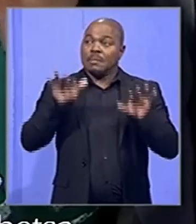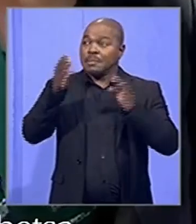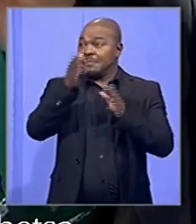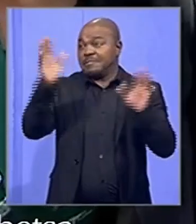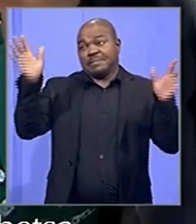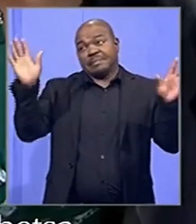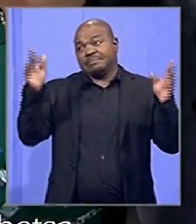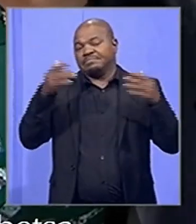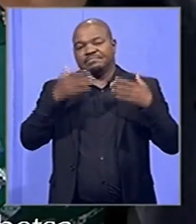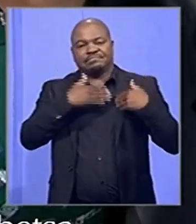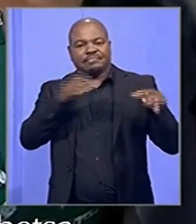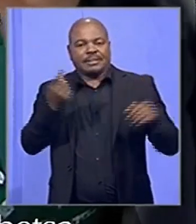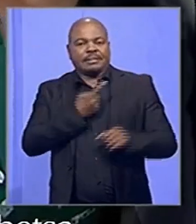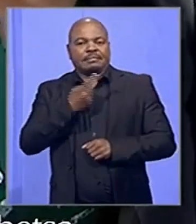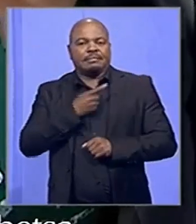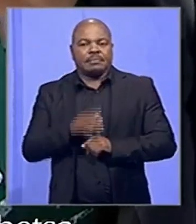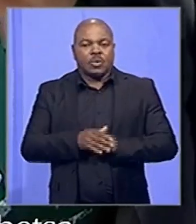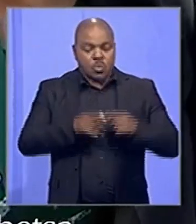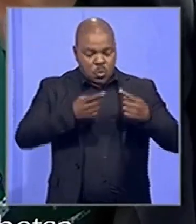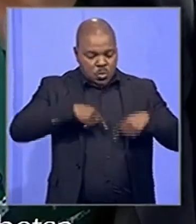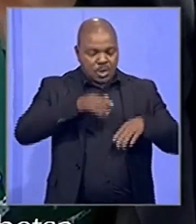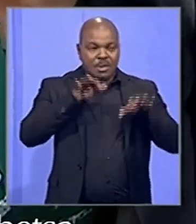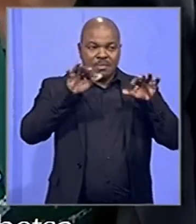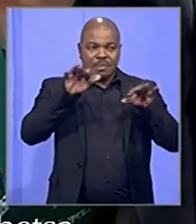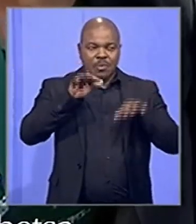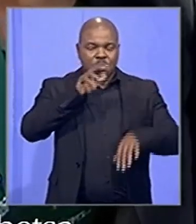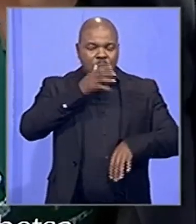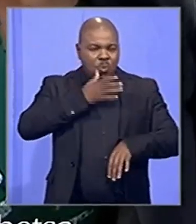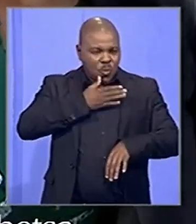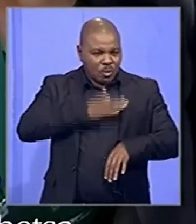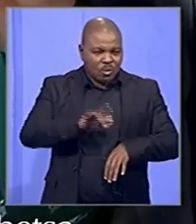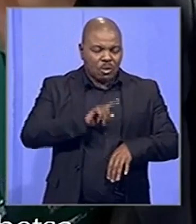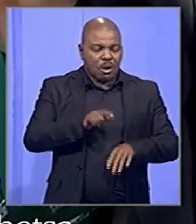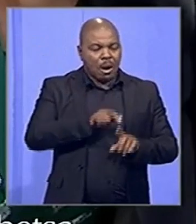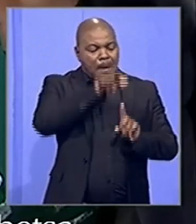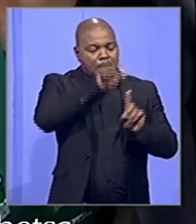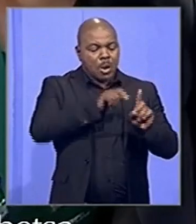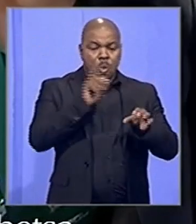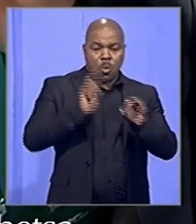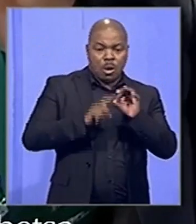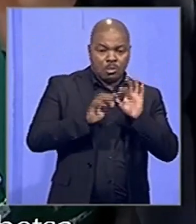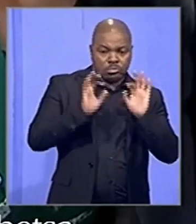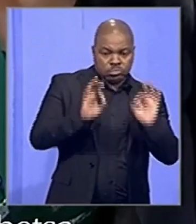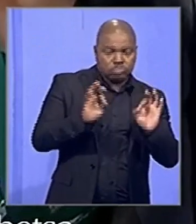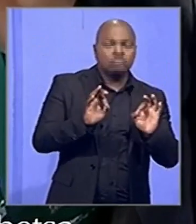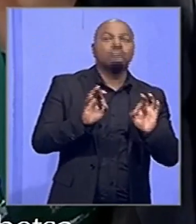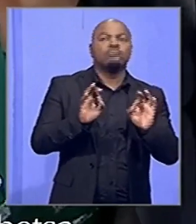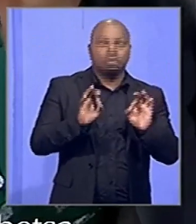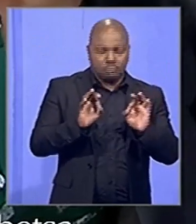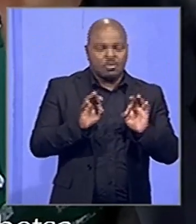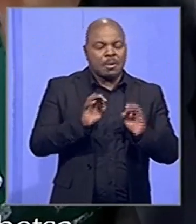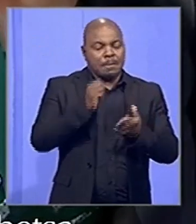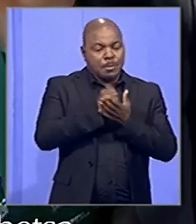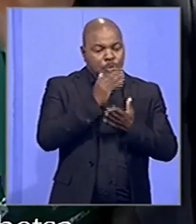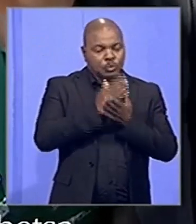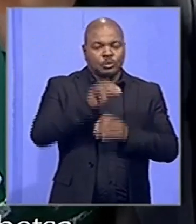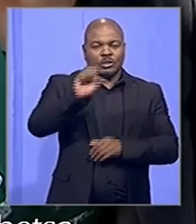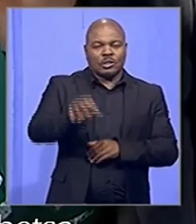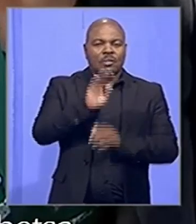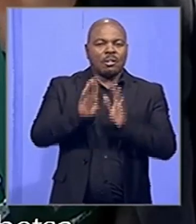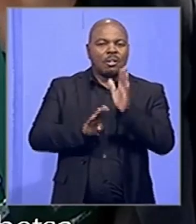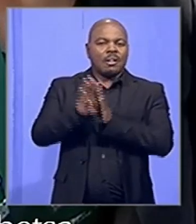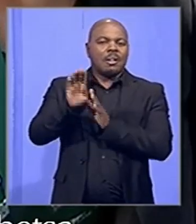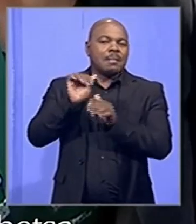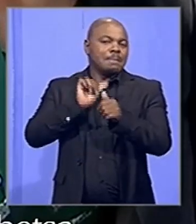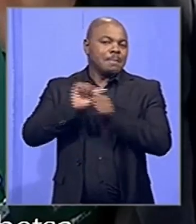spoken, and I think we as the people just want to have the person that is qualified to make South Africa better